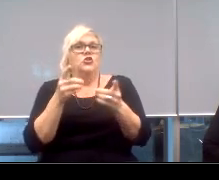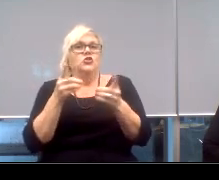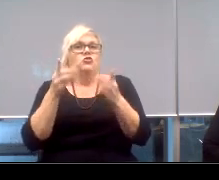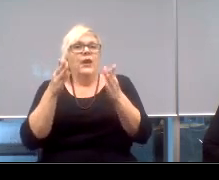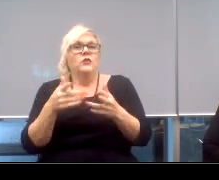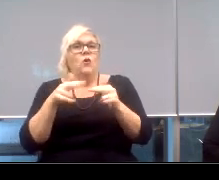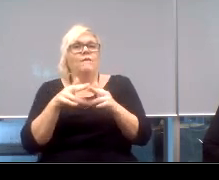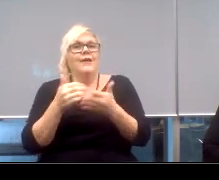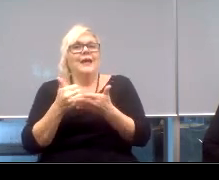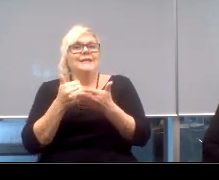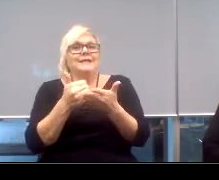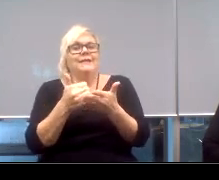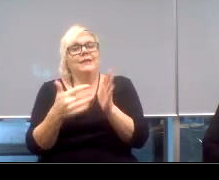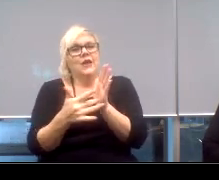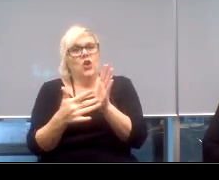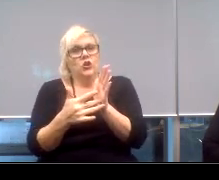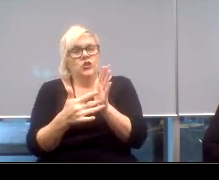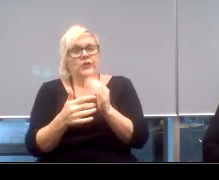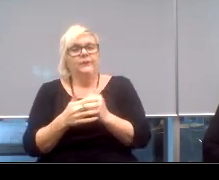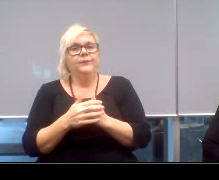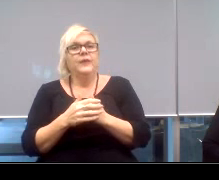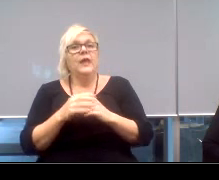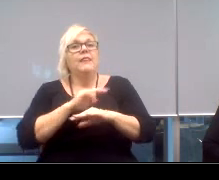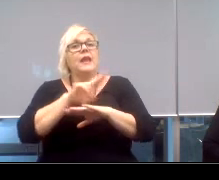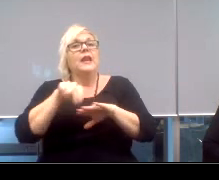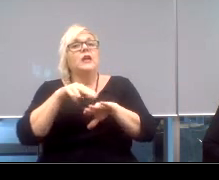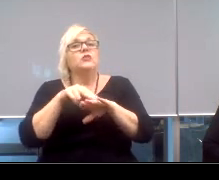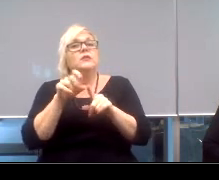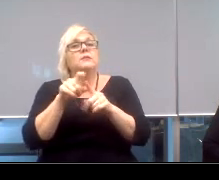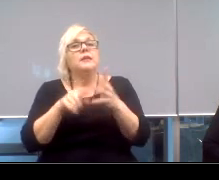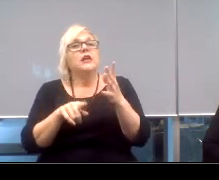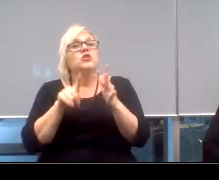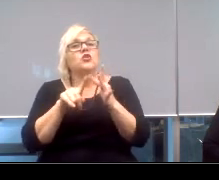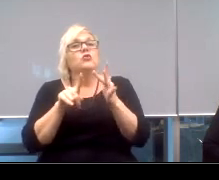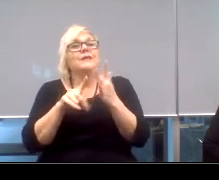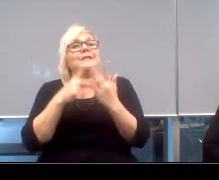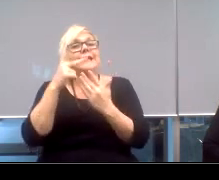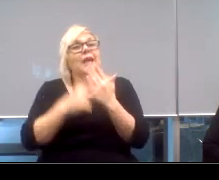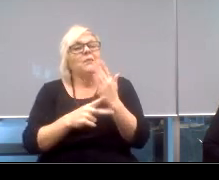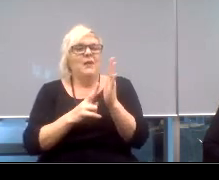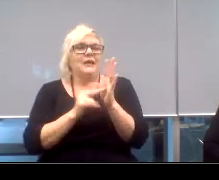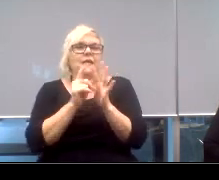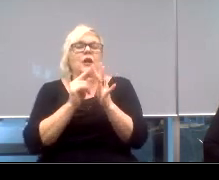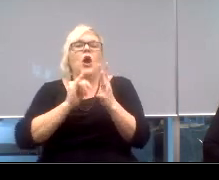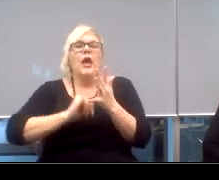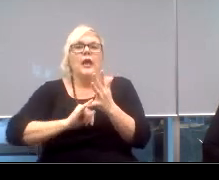Technology. The National Disability Insurance Scheme Market and Providers